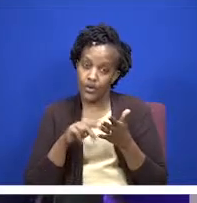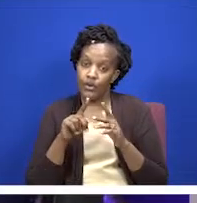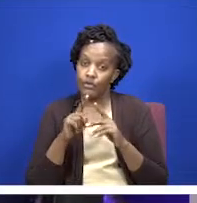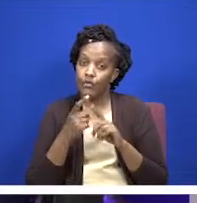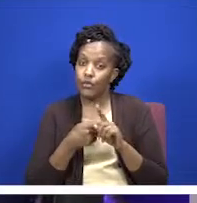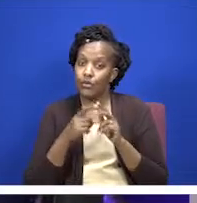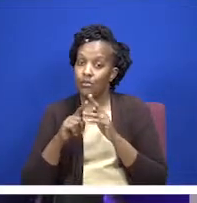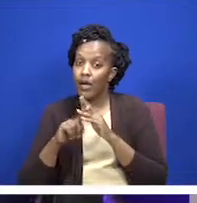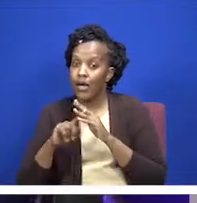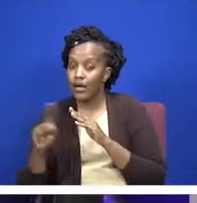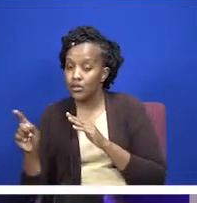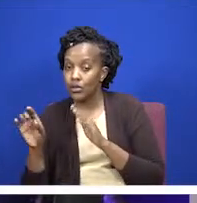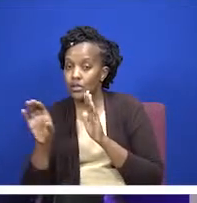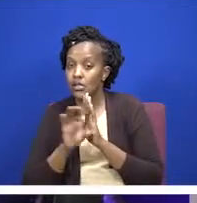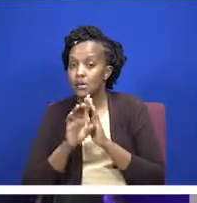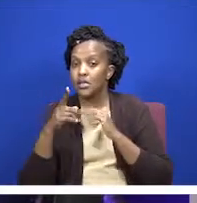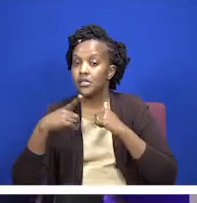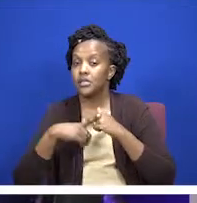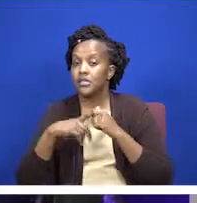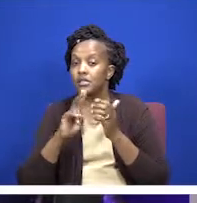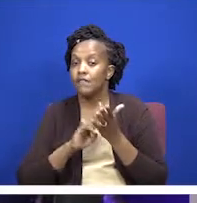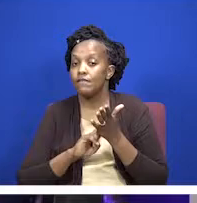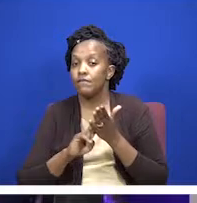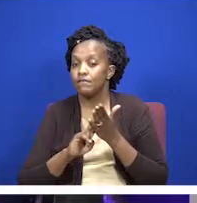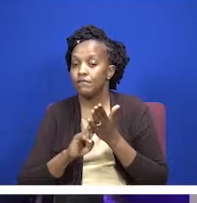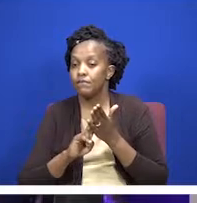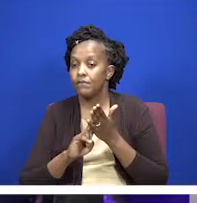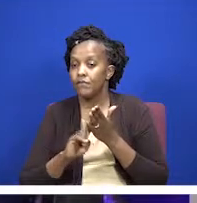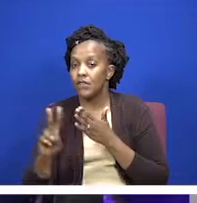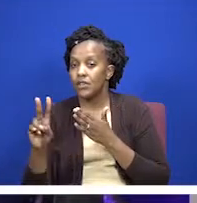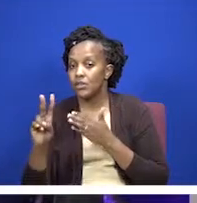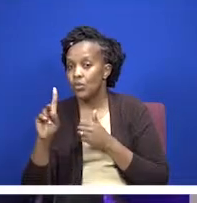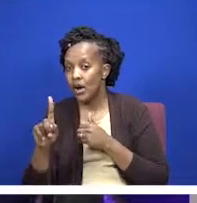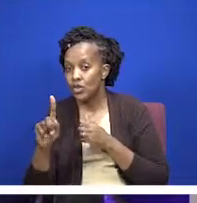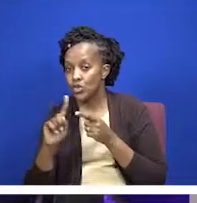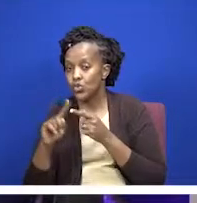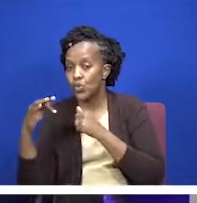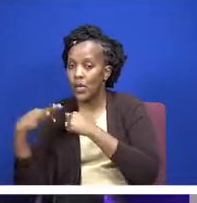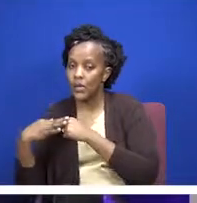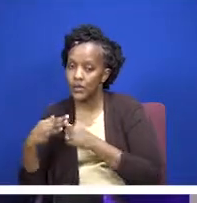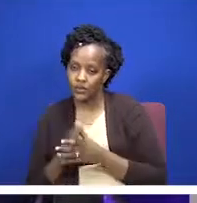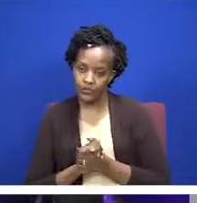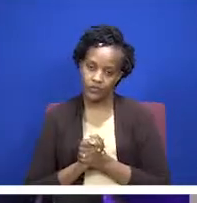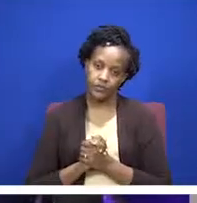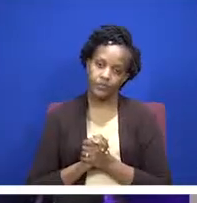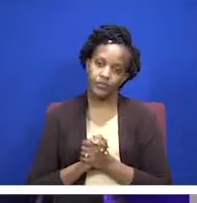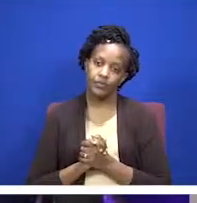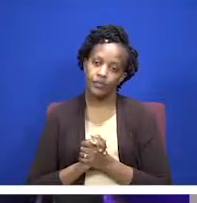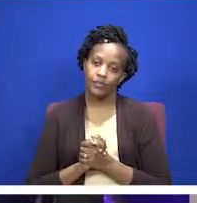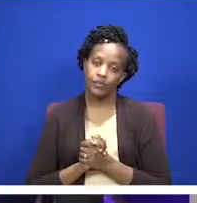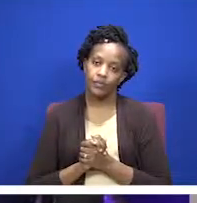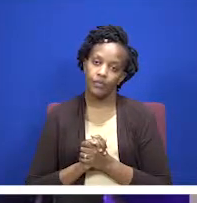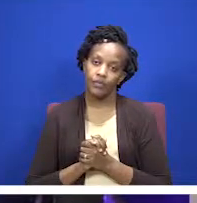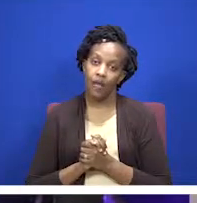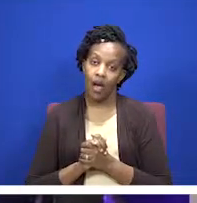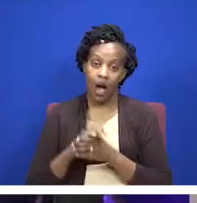6 from verse 1 to 8. Exodus chapter 6 from verse 1 to 8. Guys at home, I